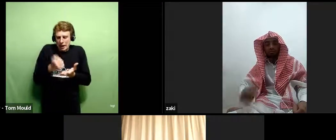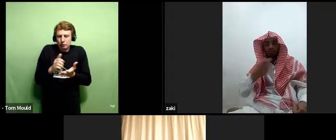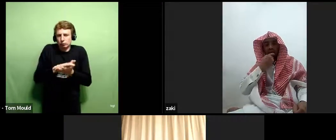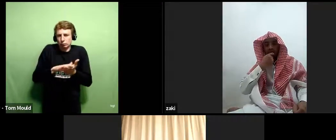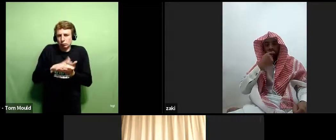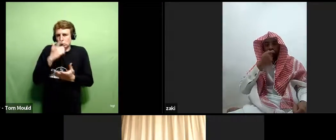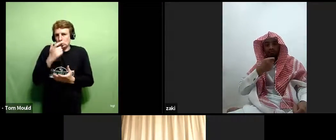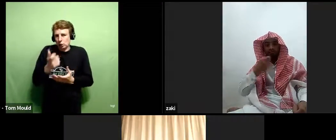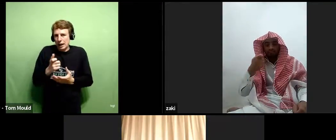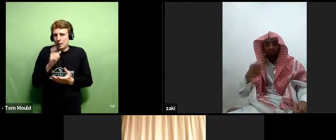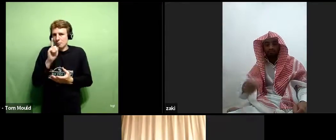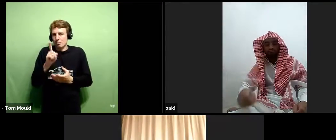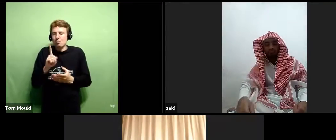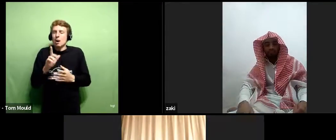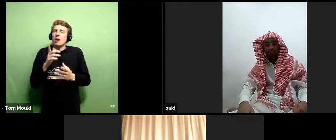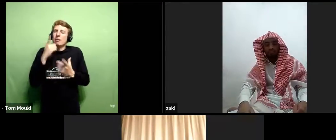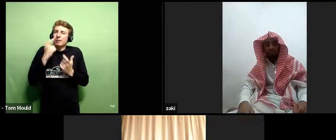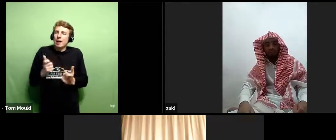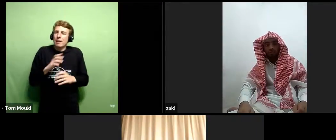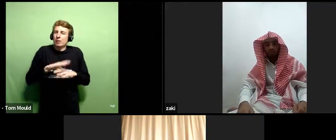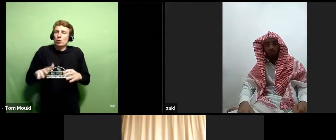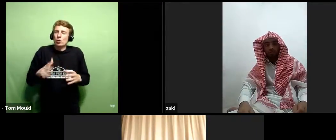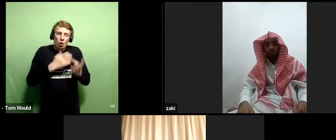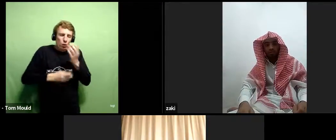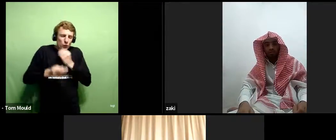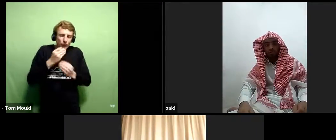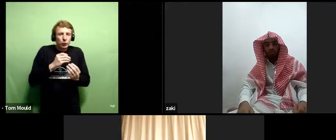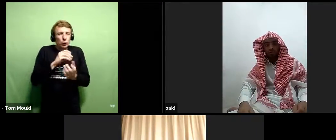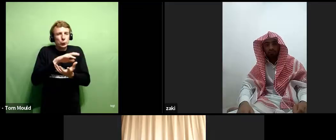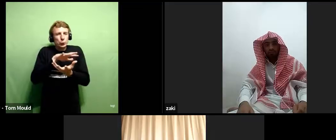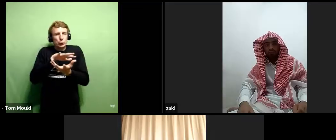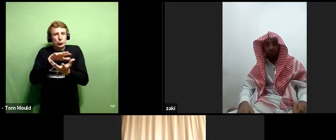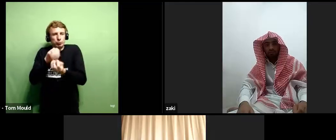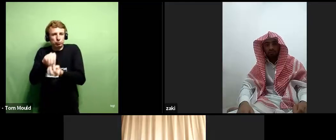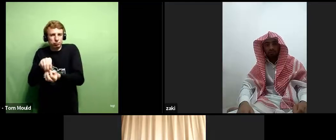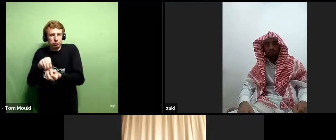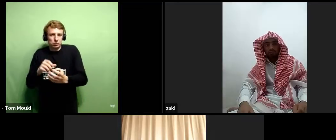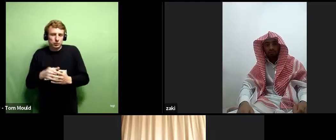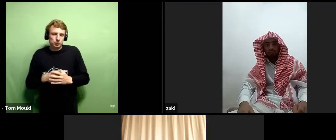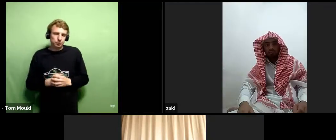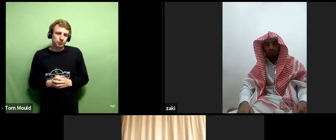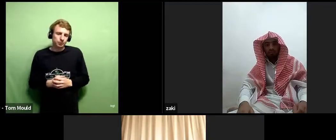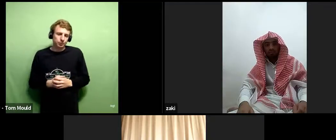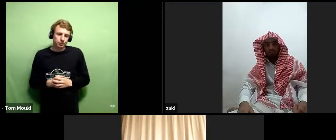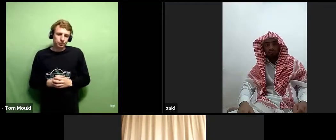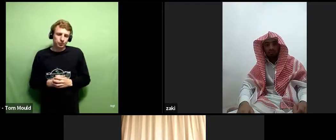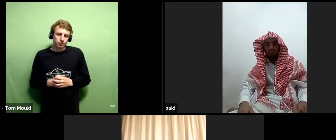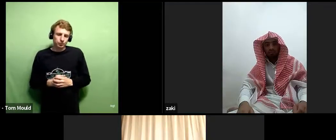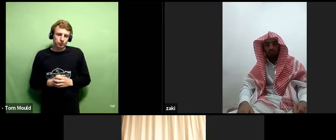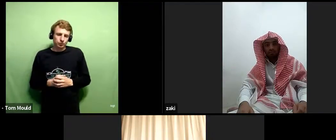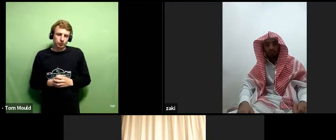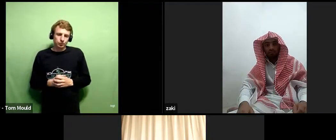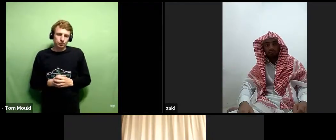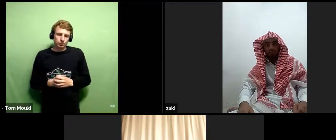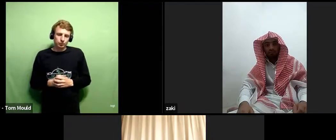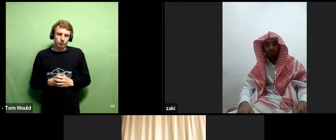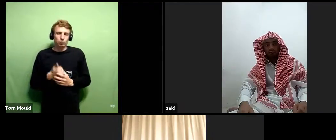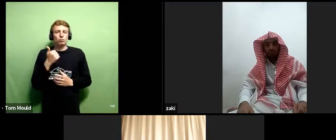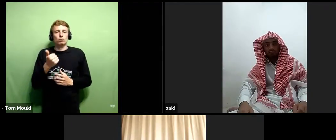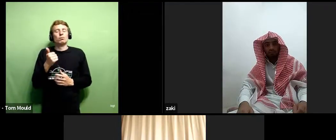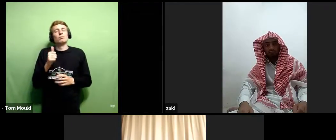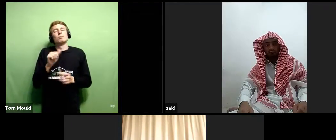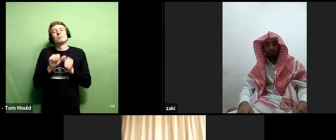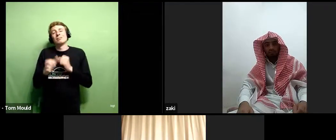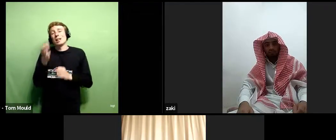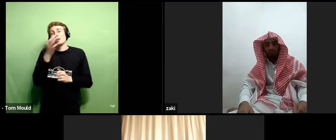If you're fasting and you start to drink and eat, like you said before, you forgot and you started to eat and drink, then while you're eating,